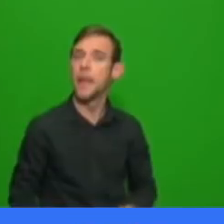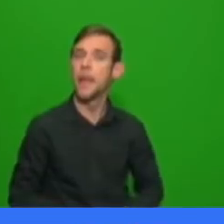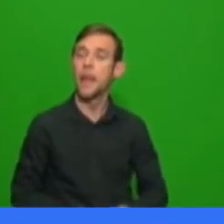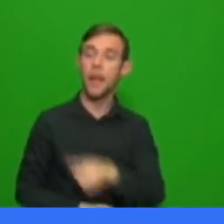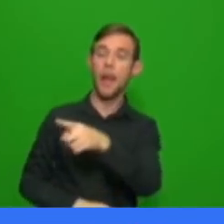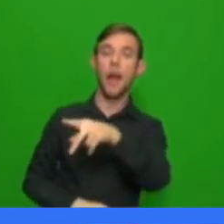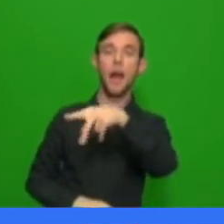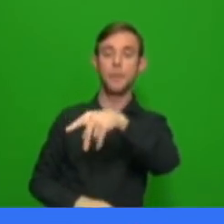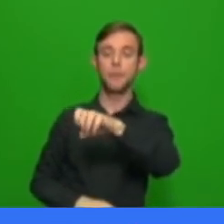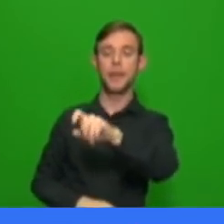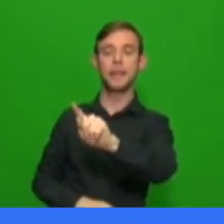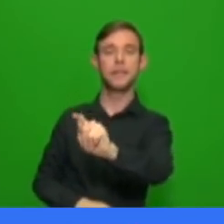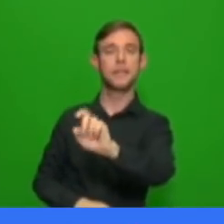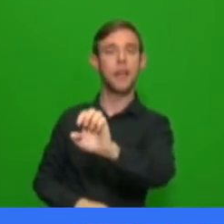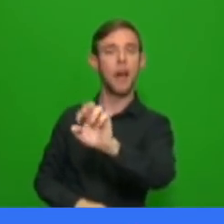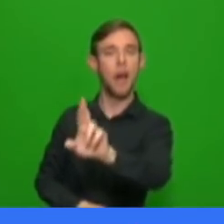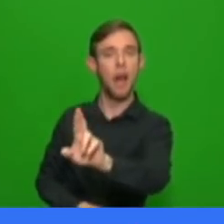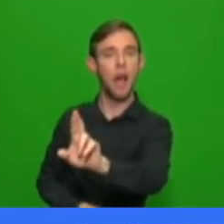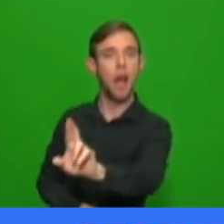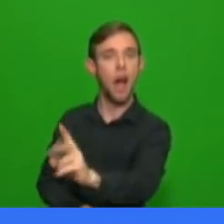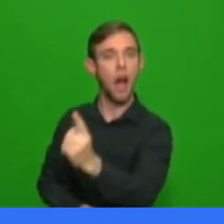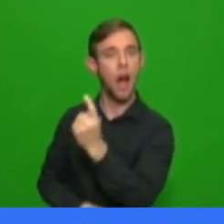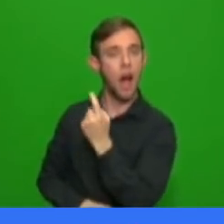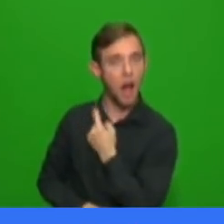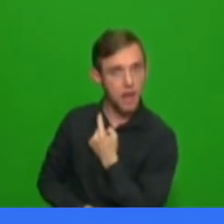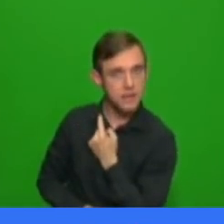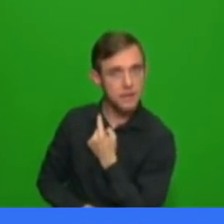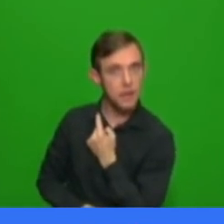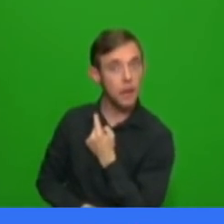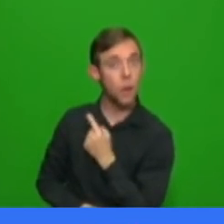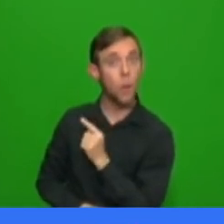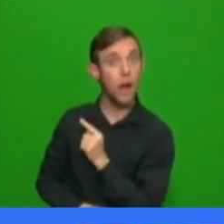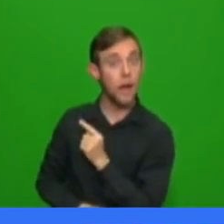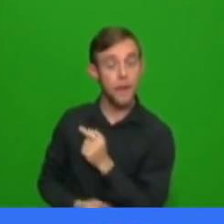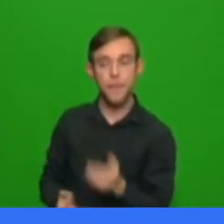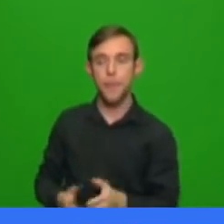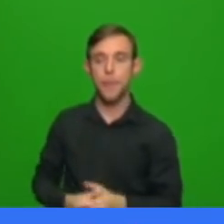Peter Montaldo asked the question about